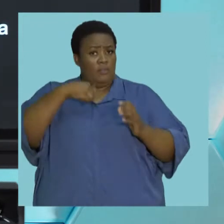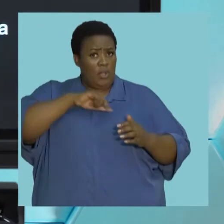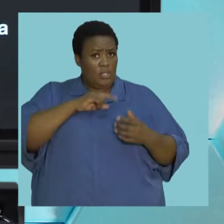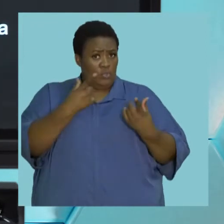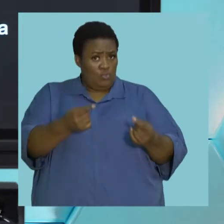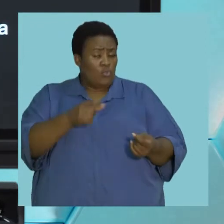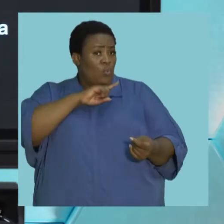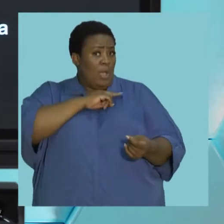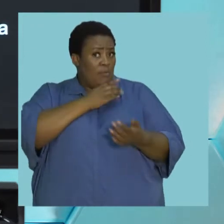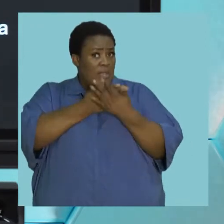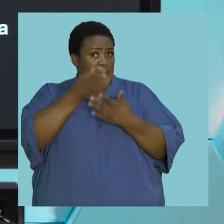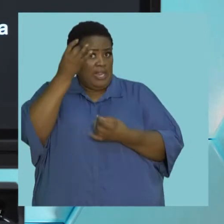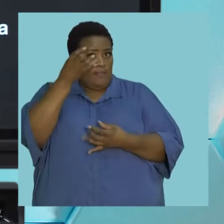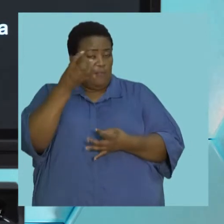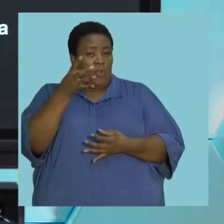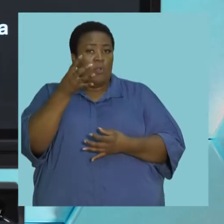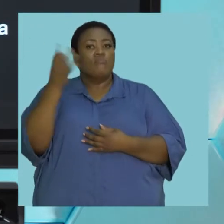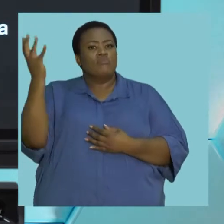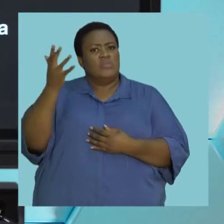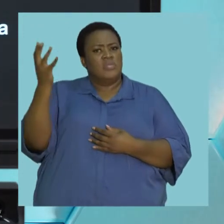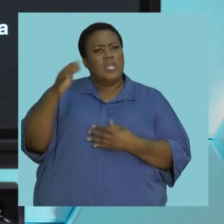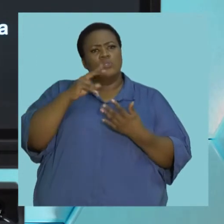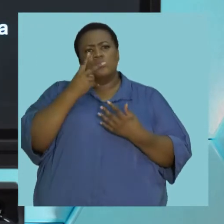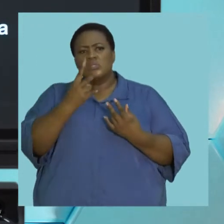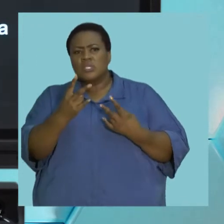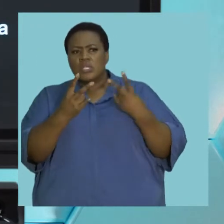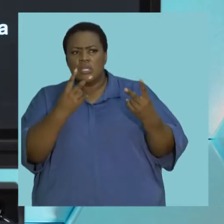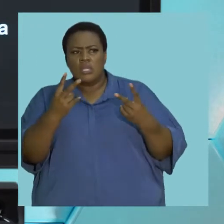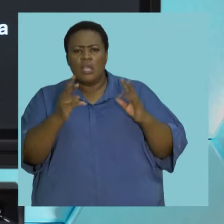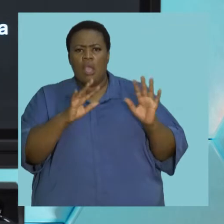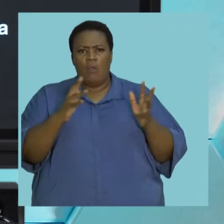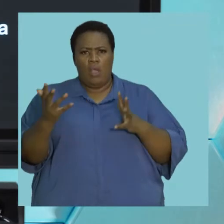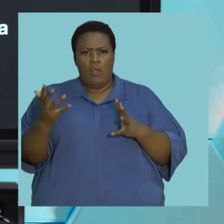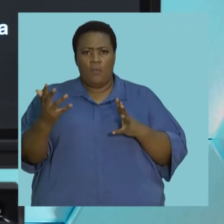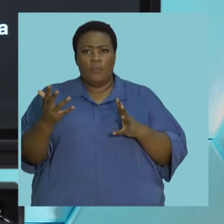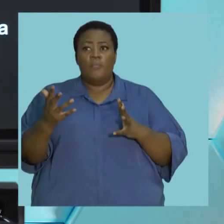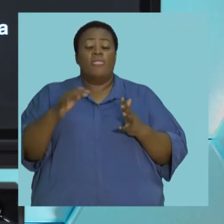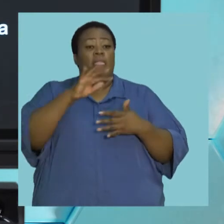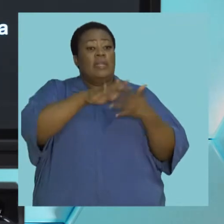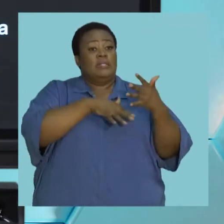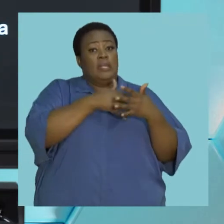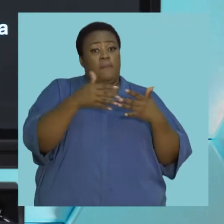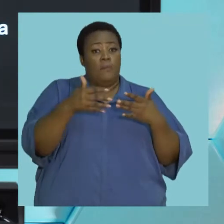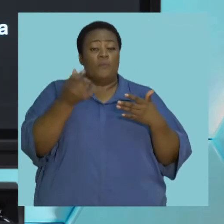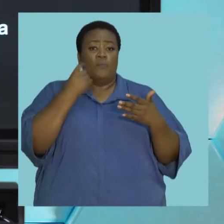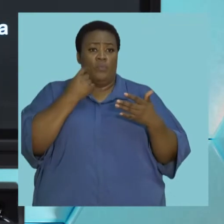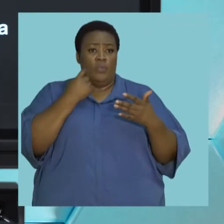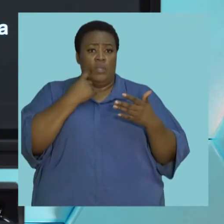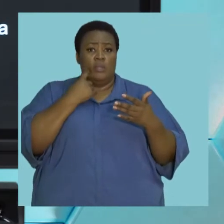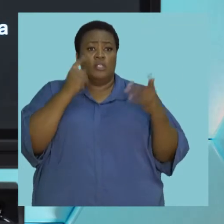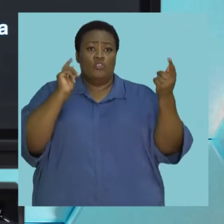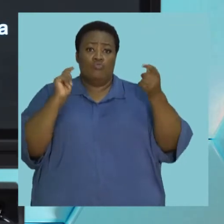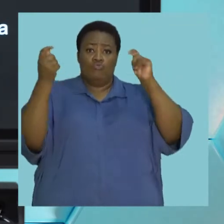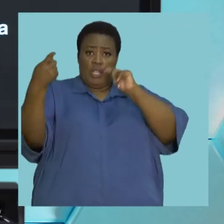able to do that so that we can present that information to see the patterns. And often a table is used to be able to convert that